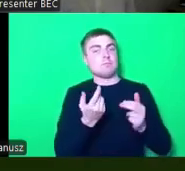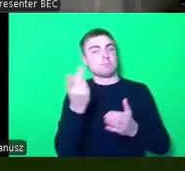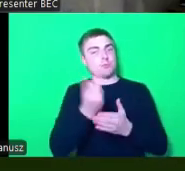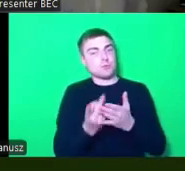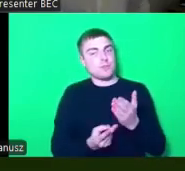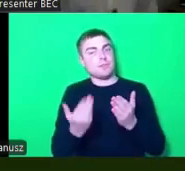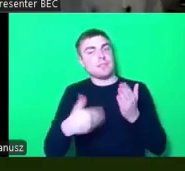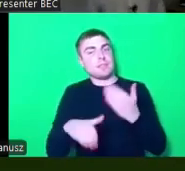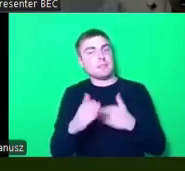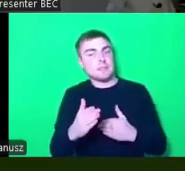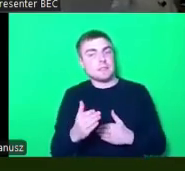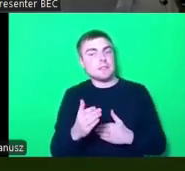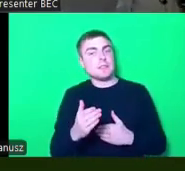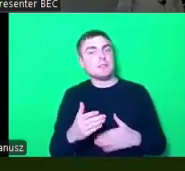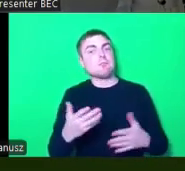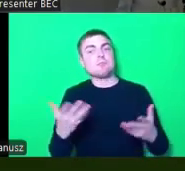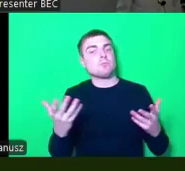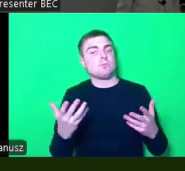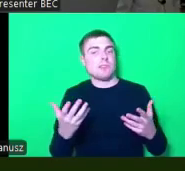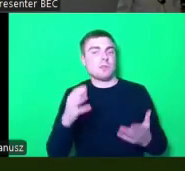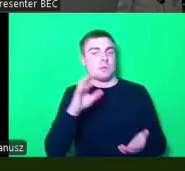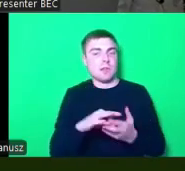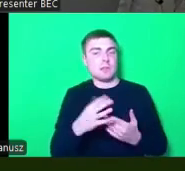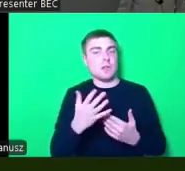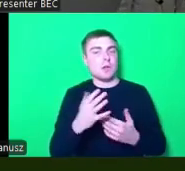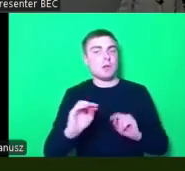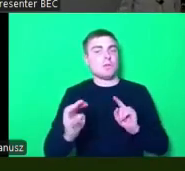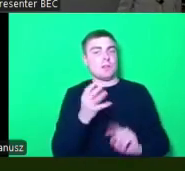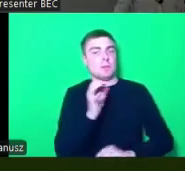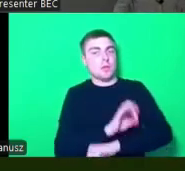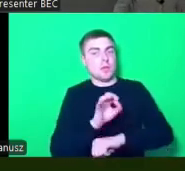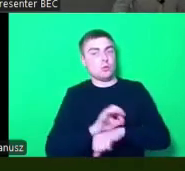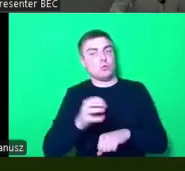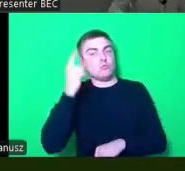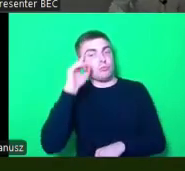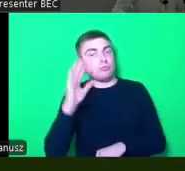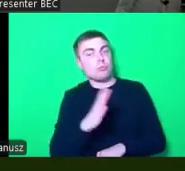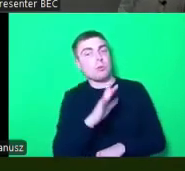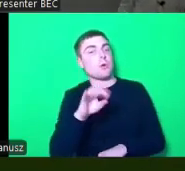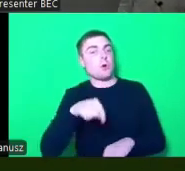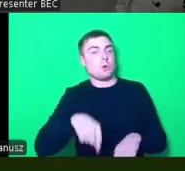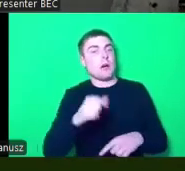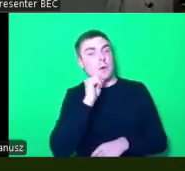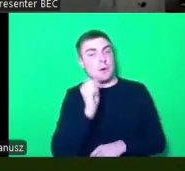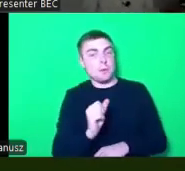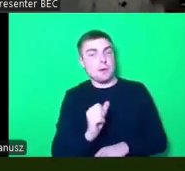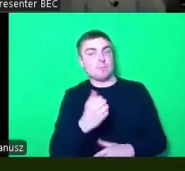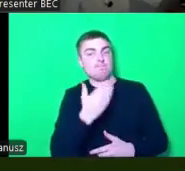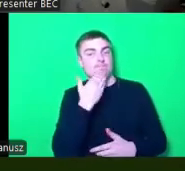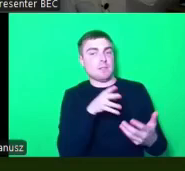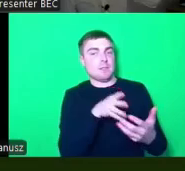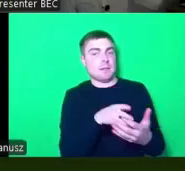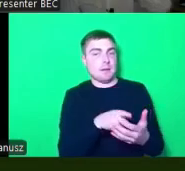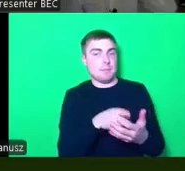in this Forest Biodiversity in Europe report. It's from Science to Policy report that has been published by the